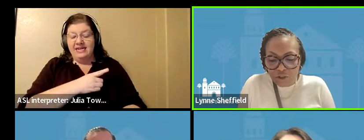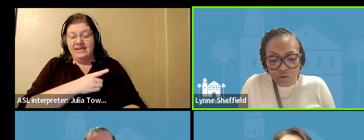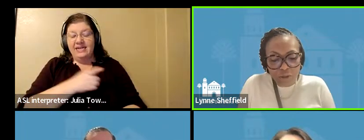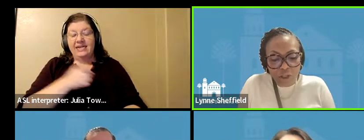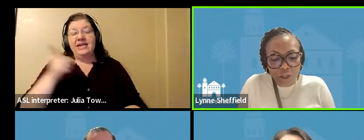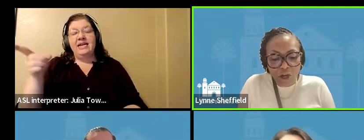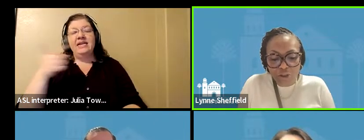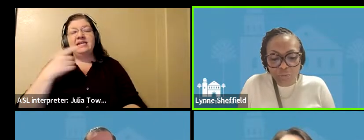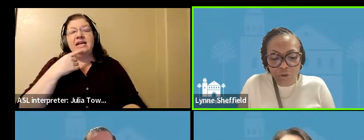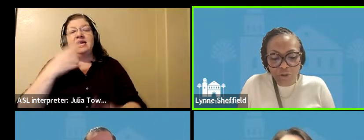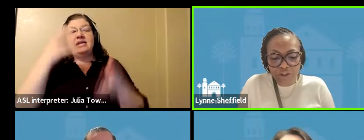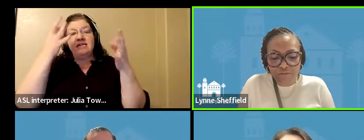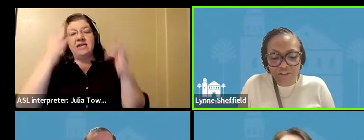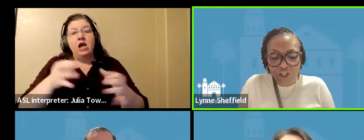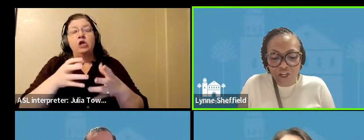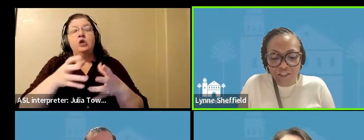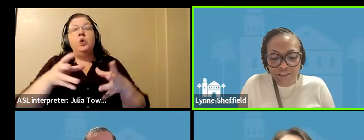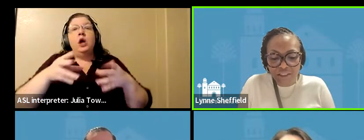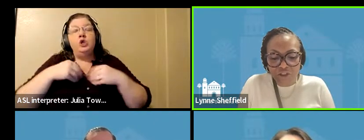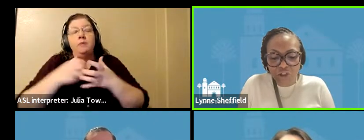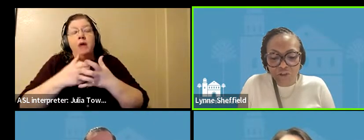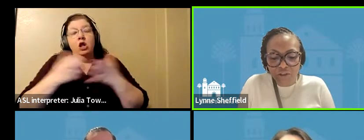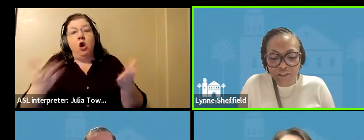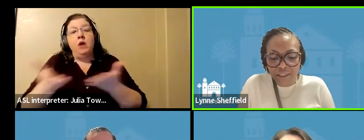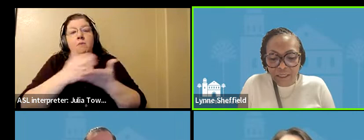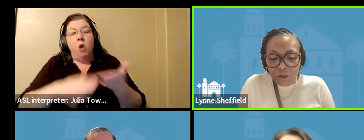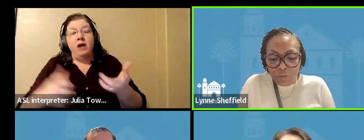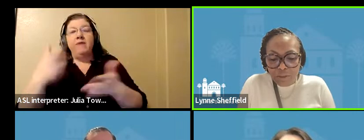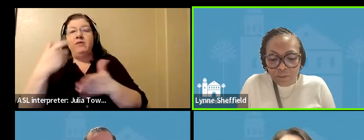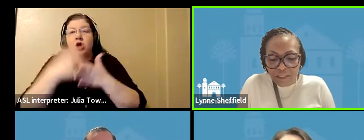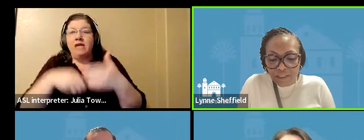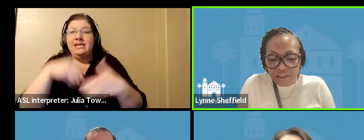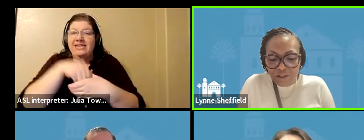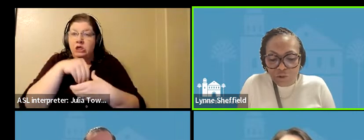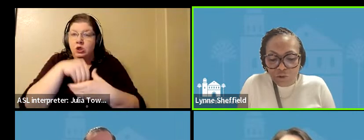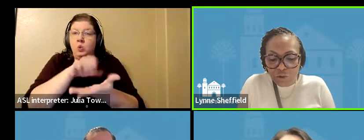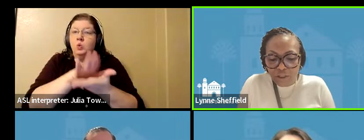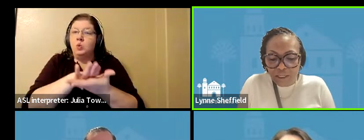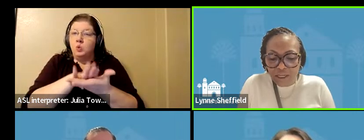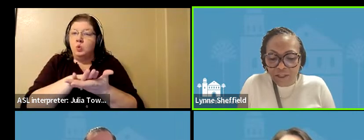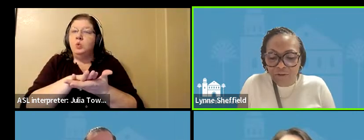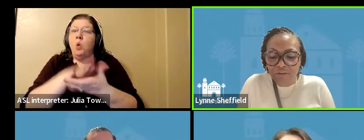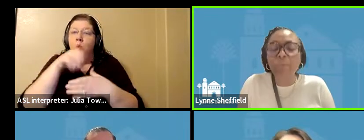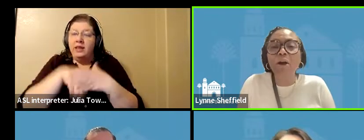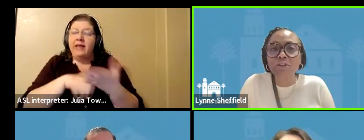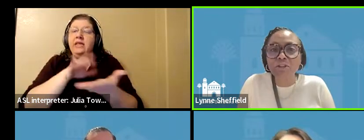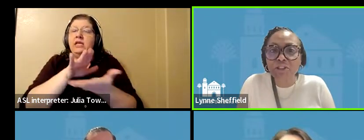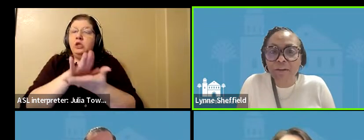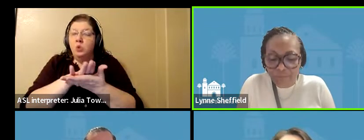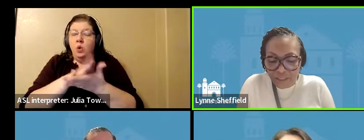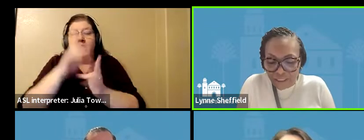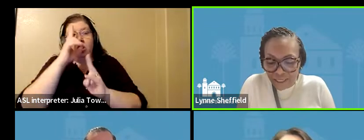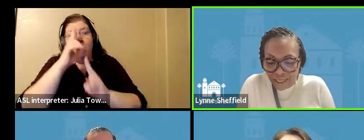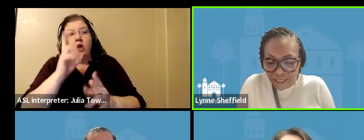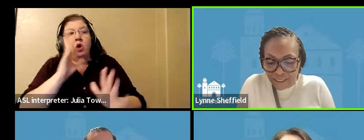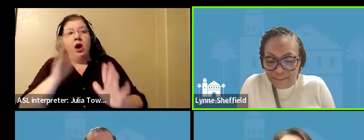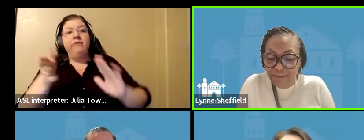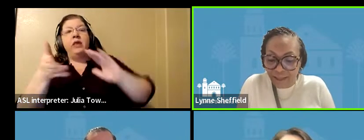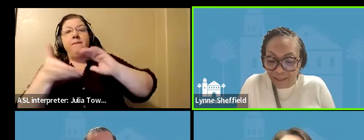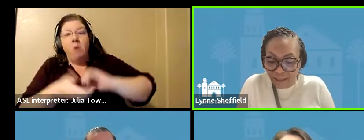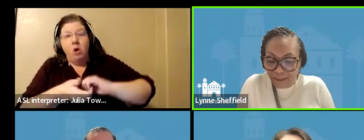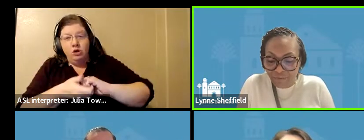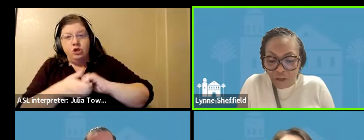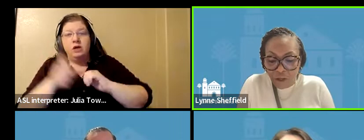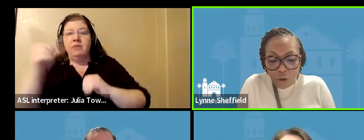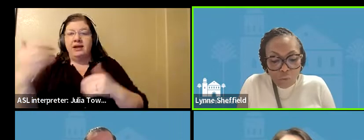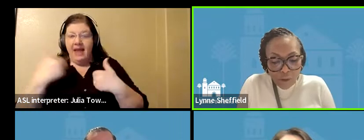to assume a large portion of the cost internally within the school in honor of the partnership that he has and